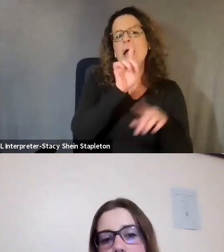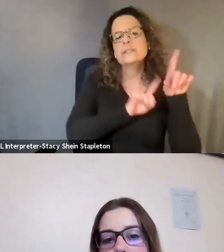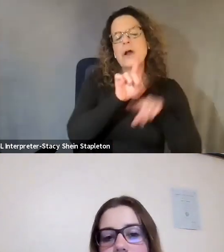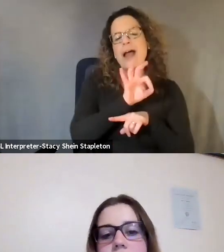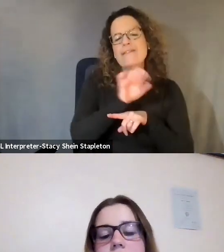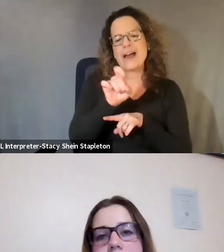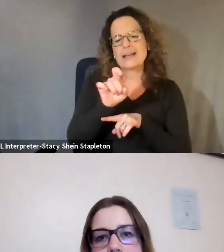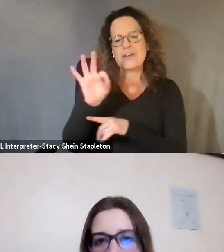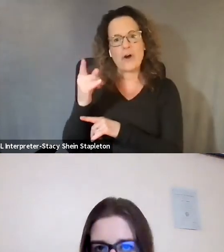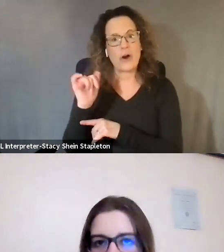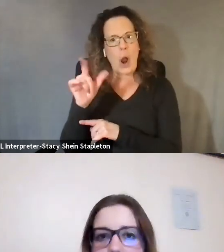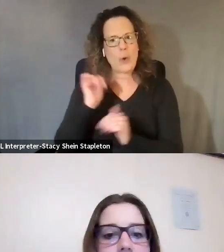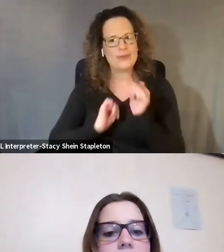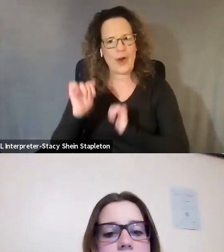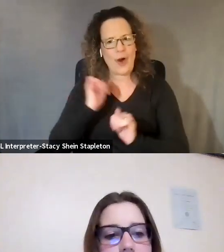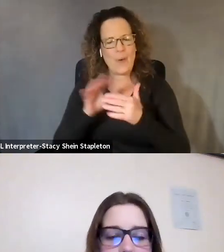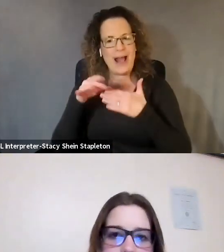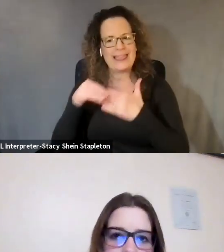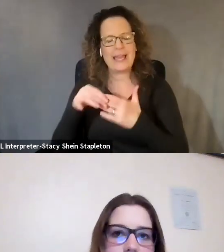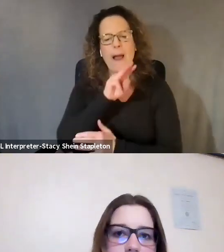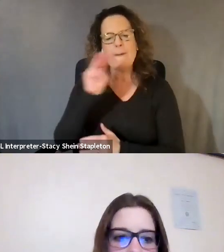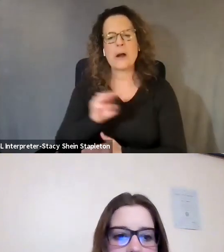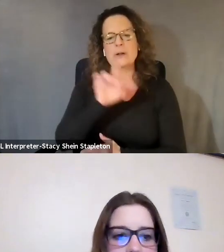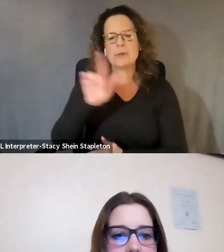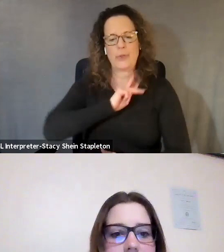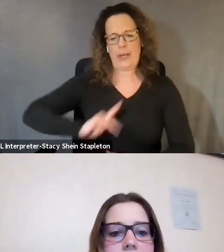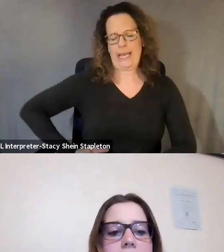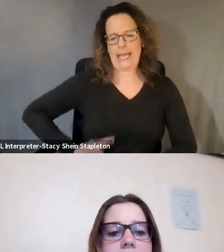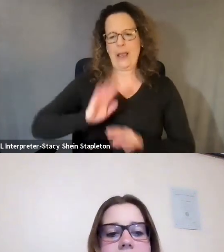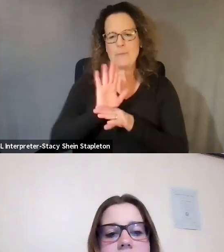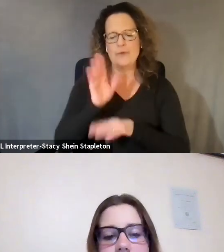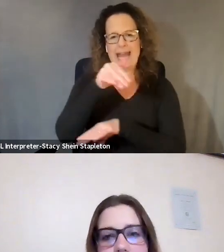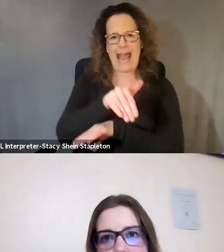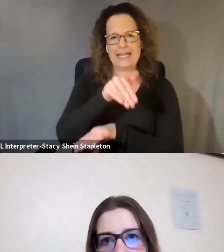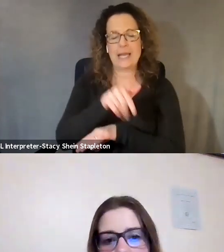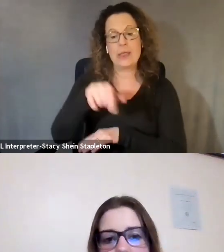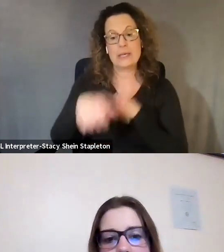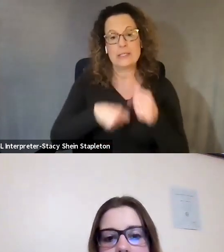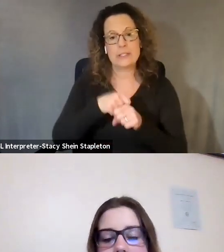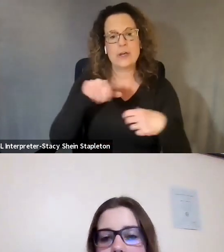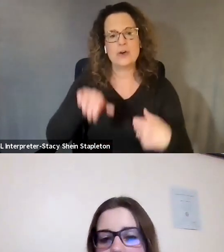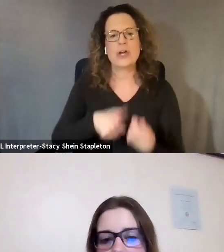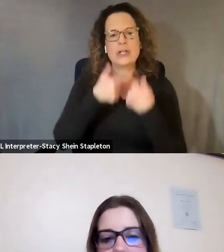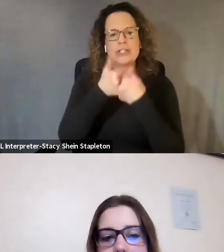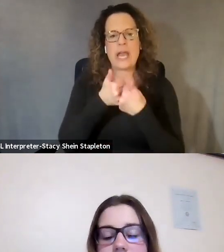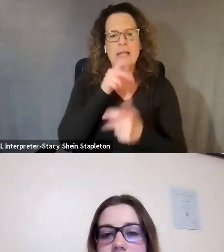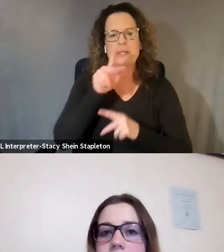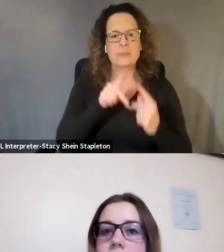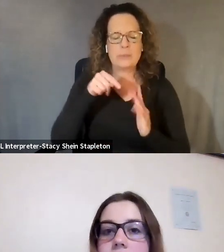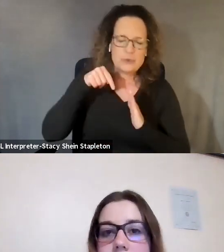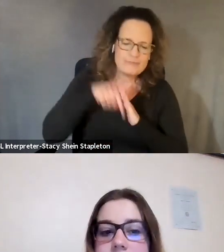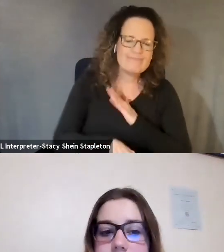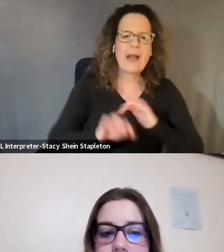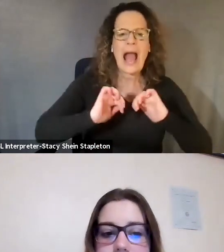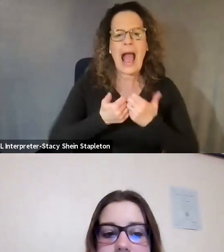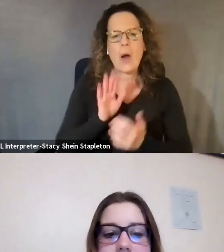FX's Fargo, lead our annual Martin Luther King Jr. movie night. And this year we plan to challenge our viewers to dig deep into how